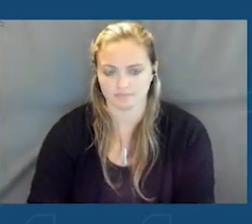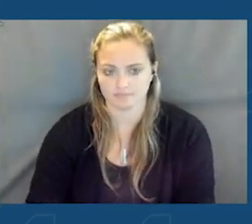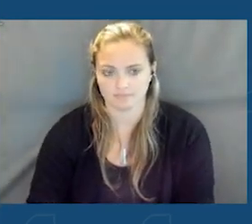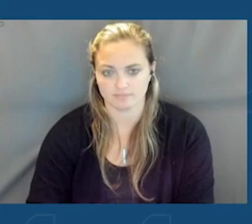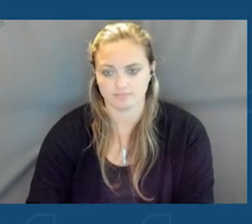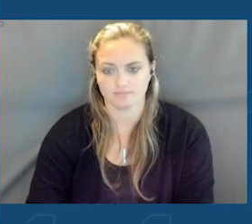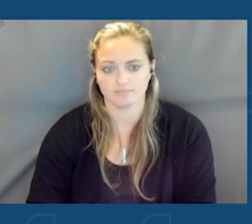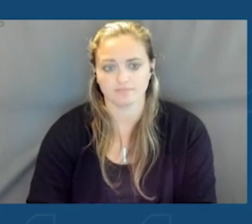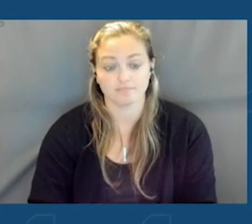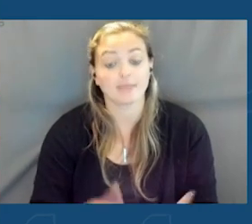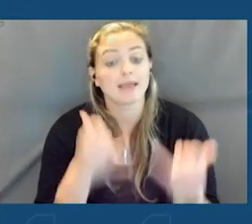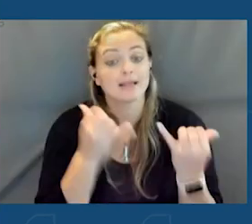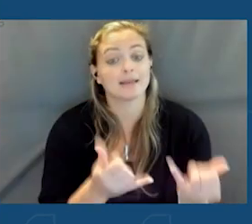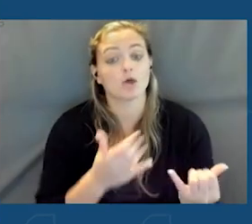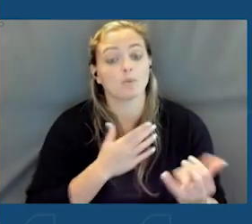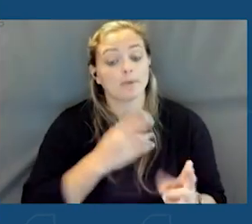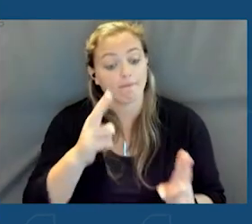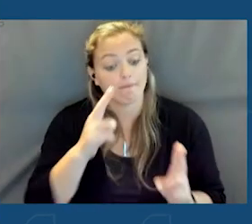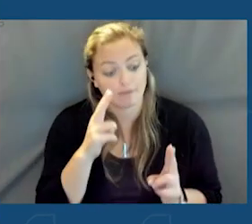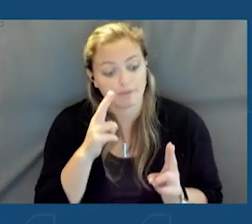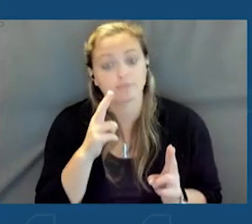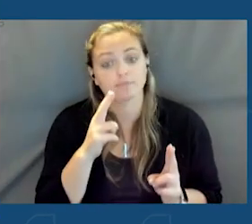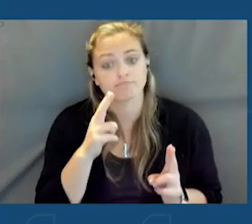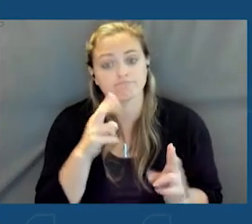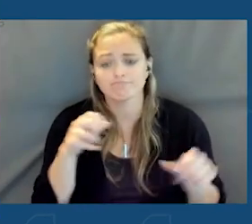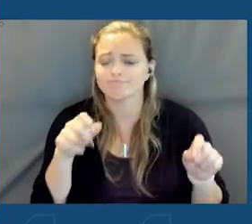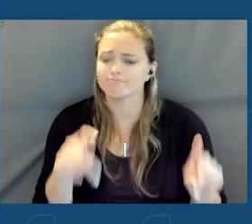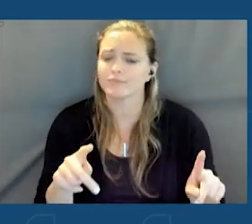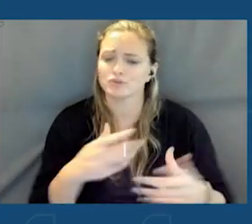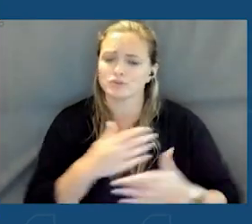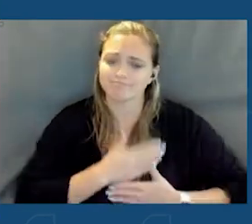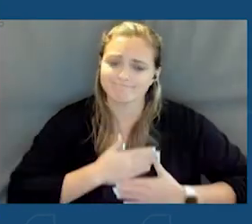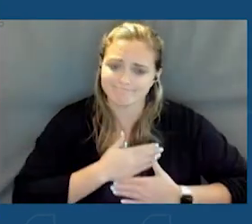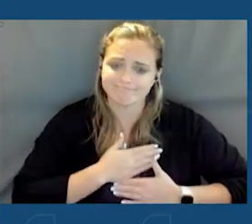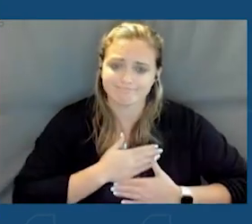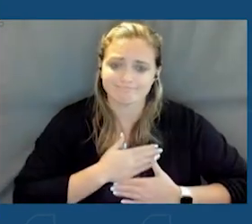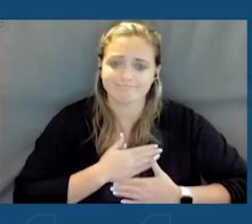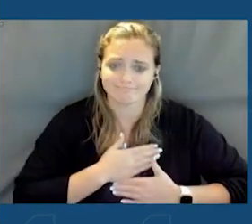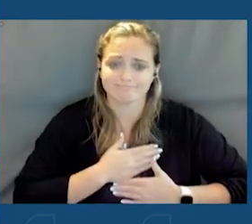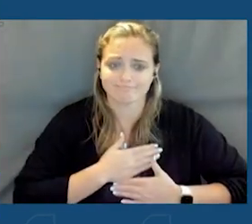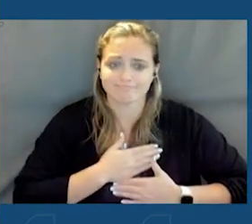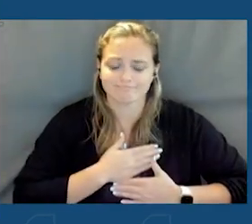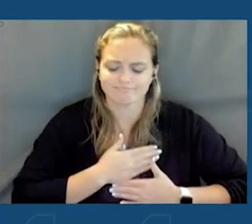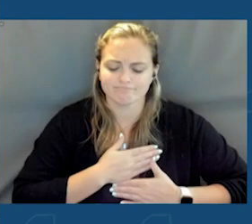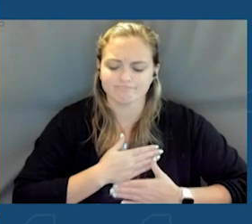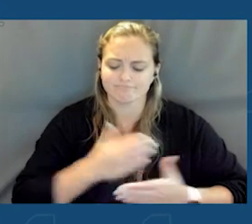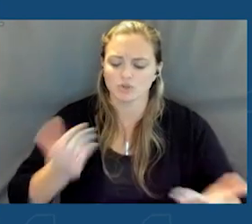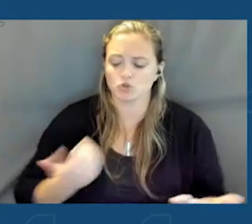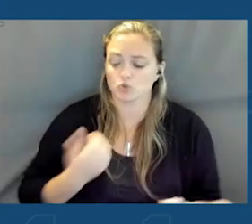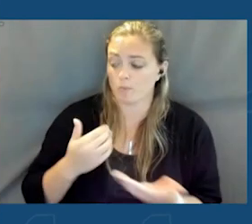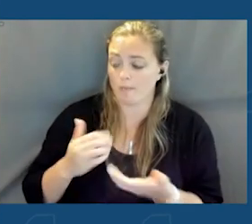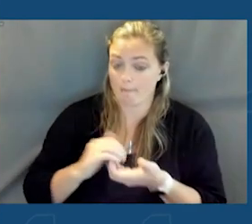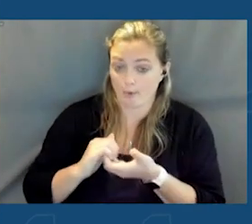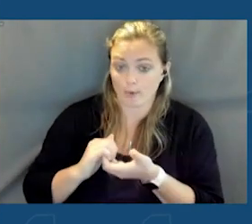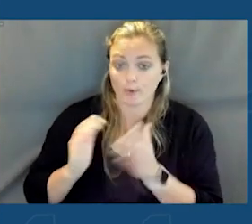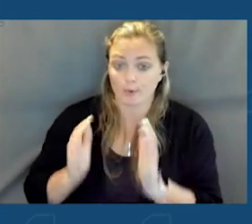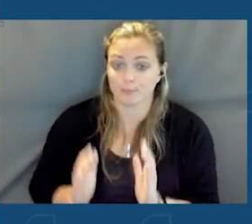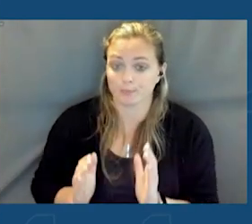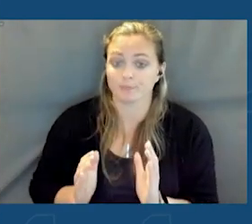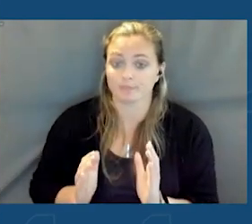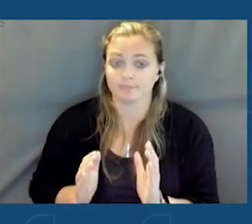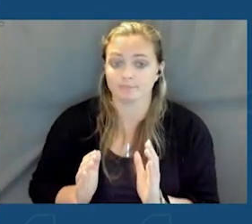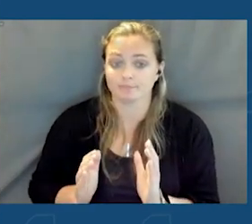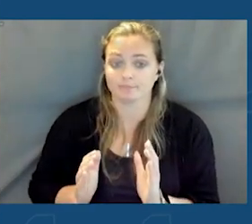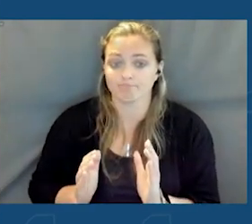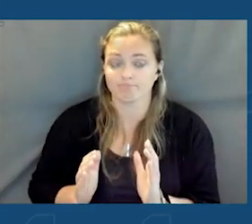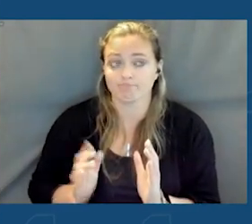It is now my honor, privilege, and pleasure to introduce my partner, who